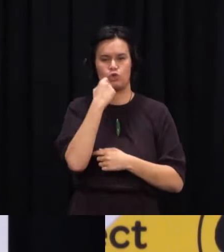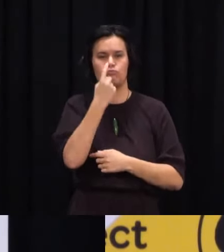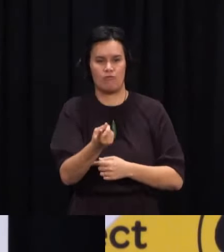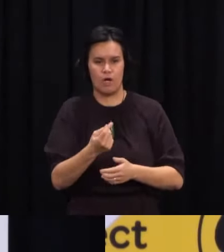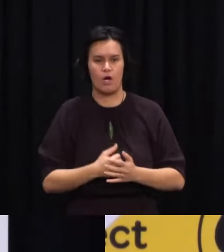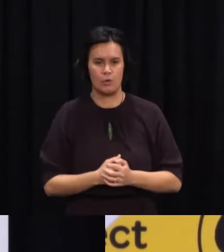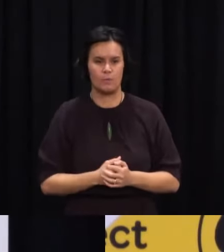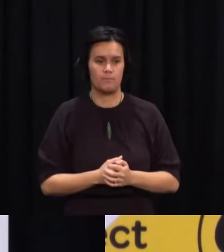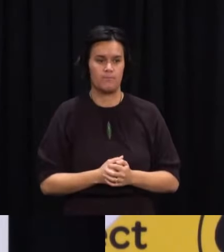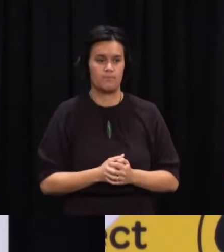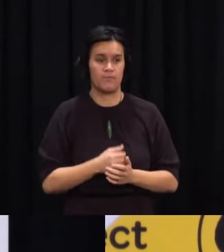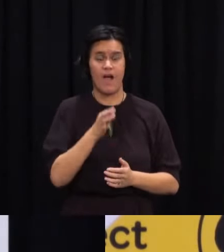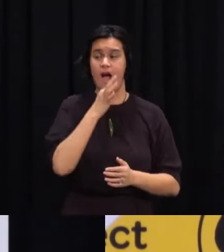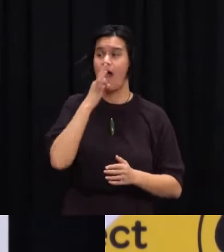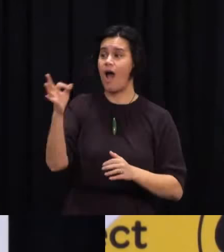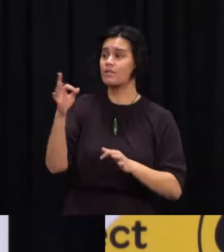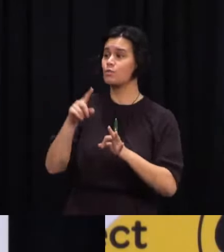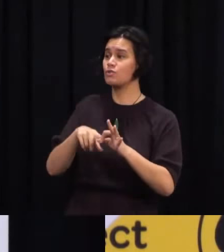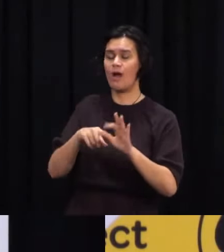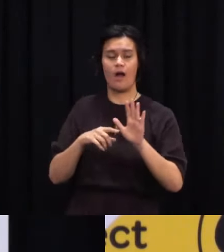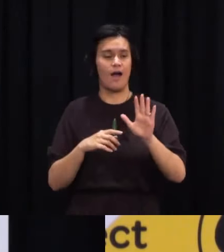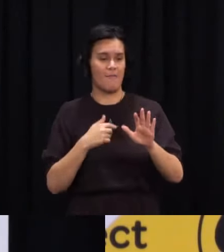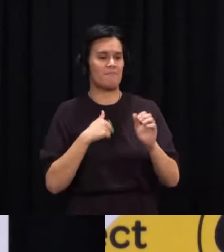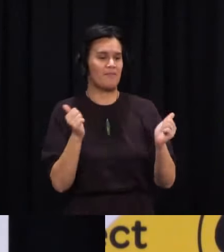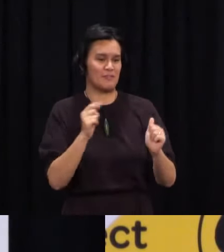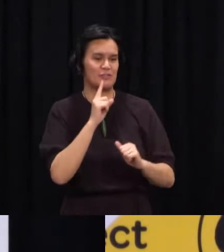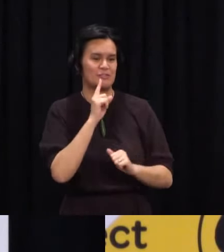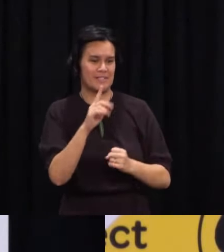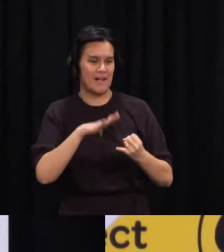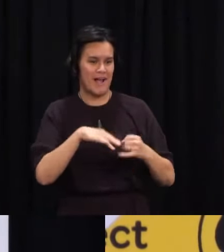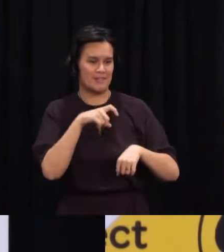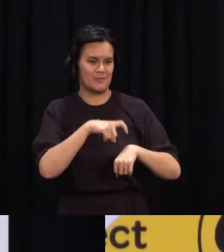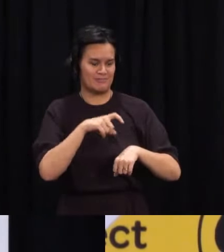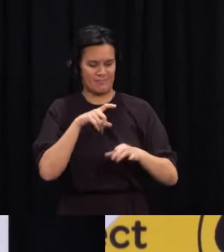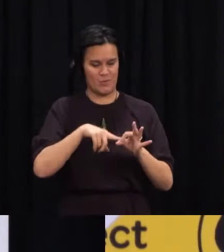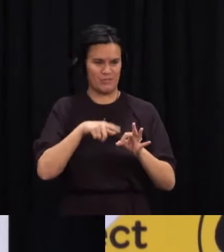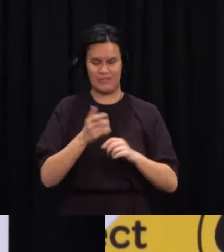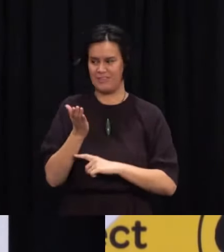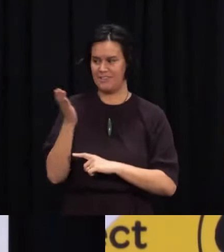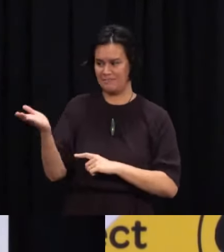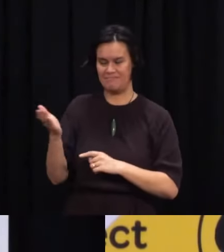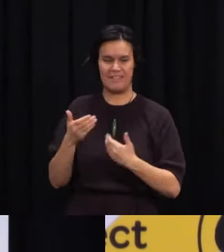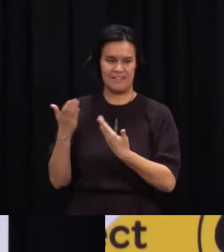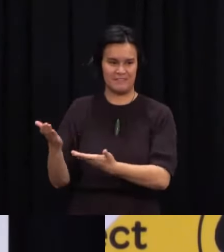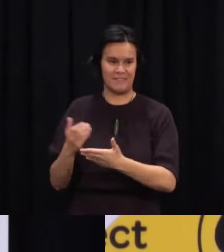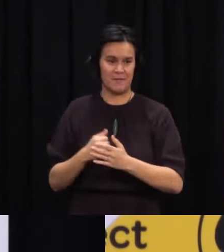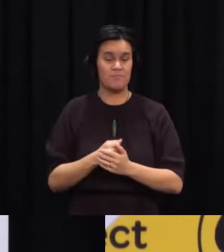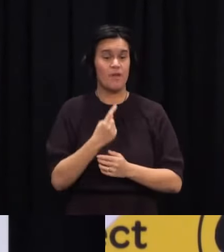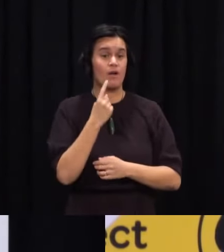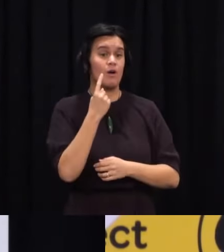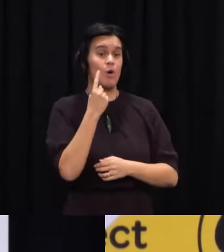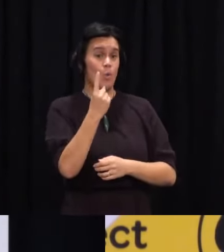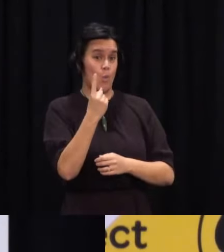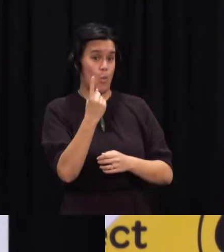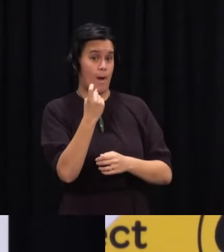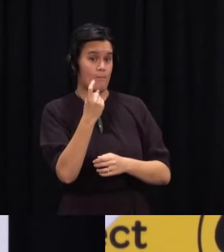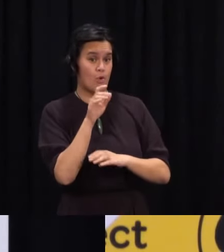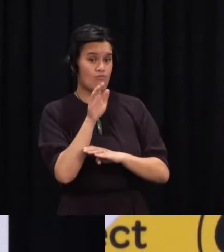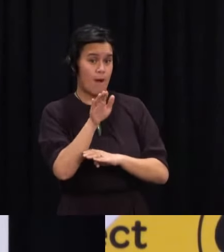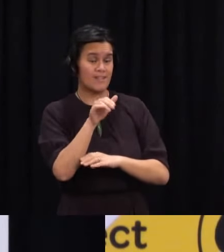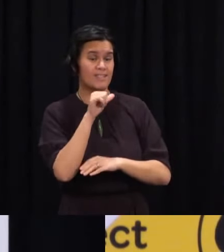dates. Okay, I did call time, and one final reminder, those who were not able to